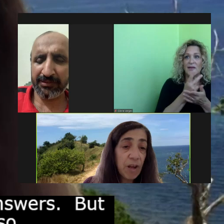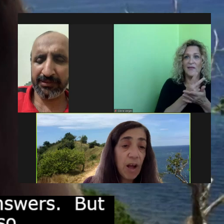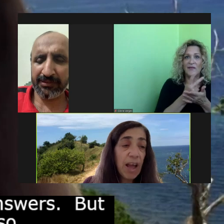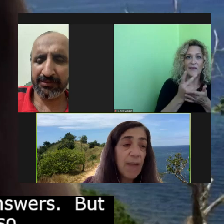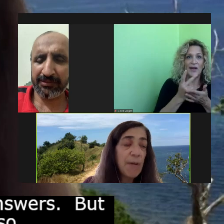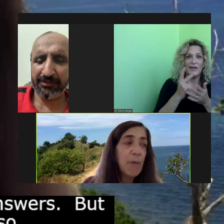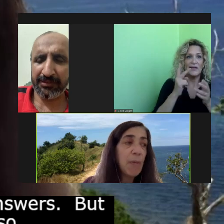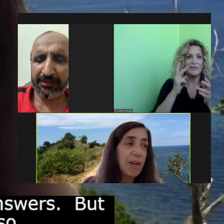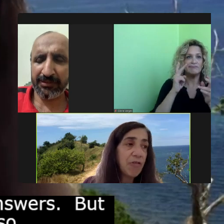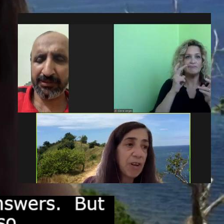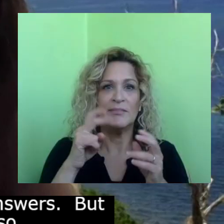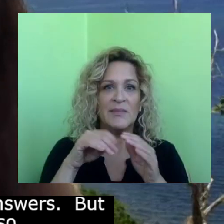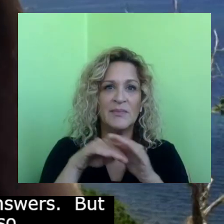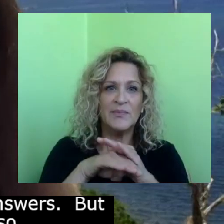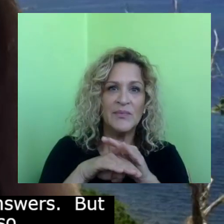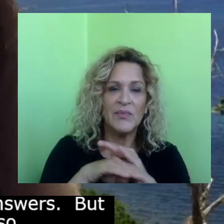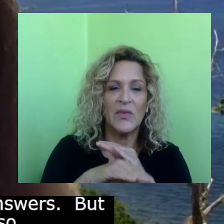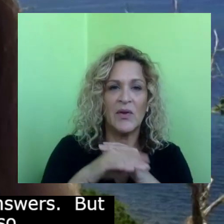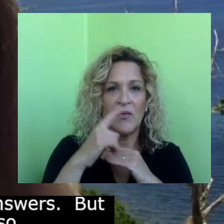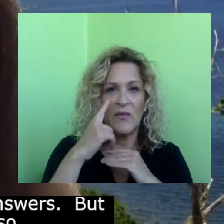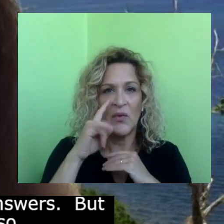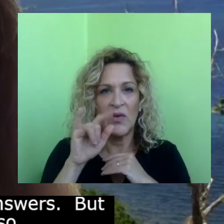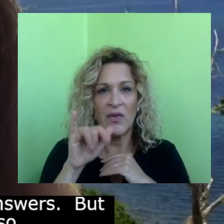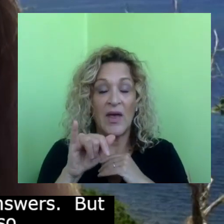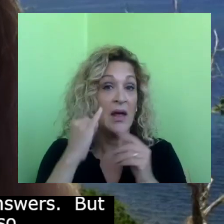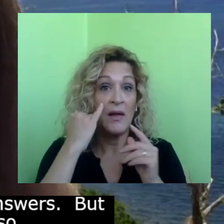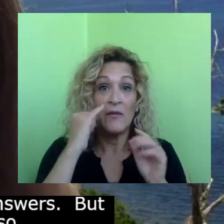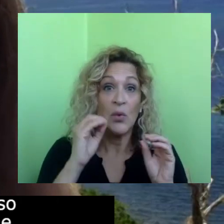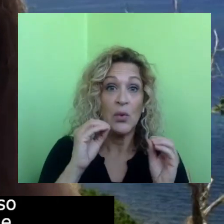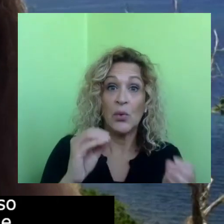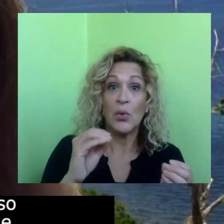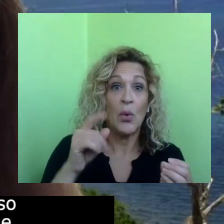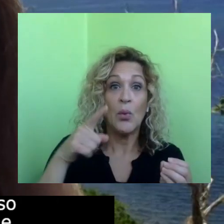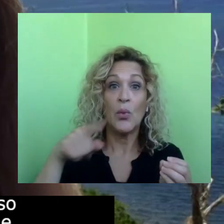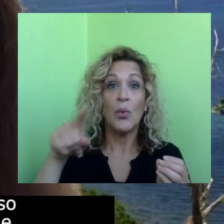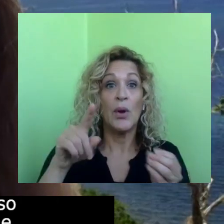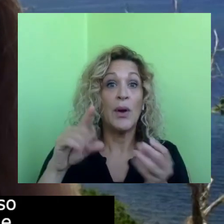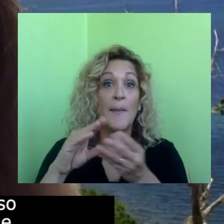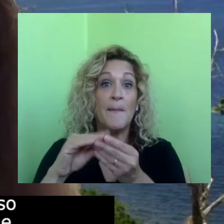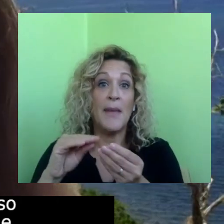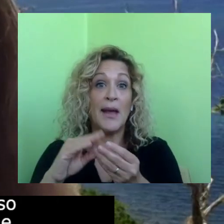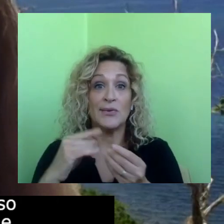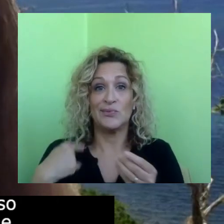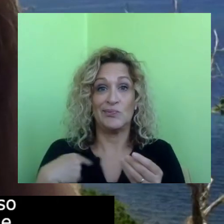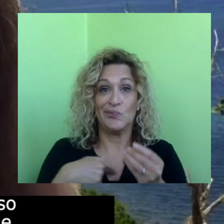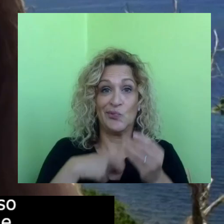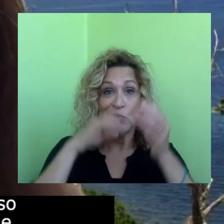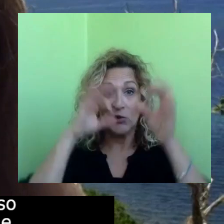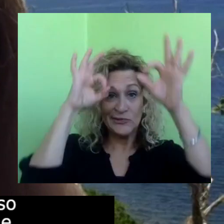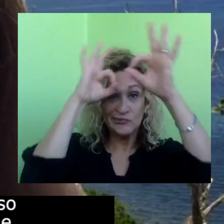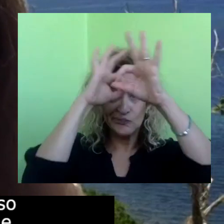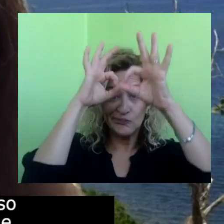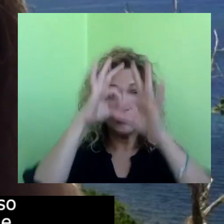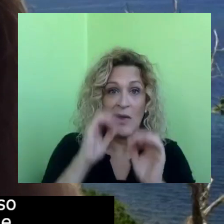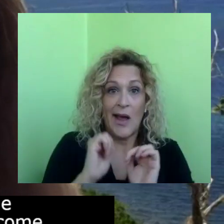issues if people mention it. If people don't come forward, we cannot do anything about it. So